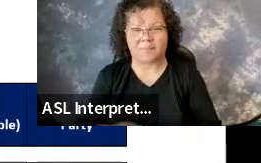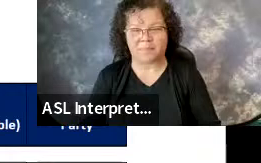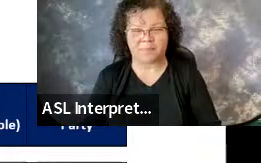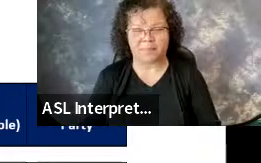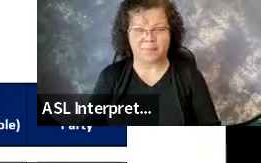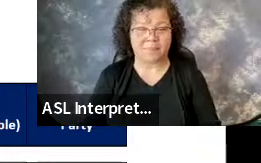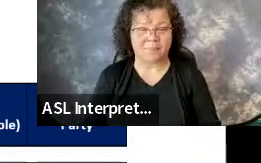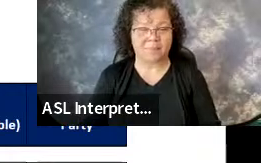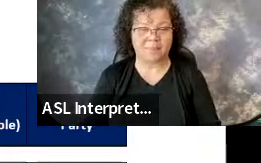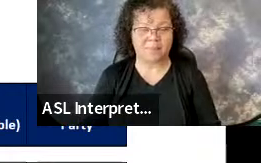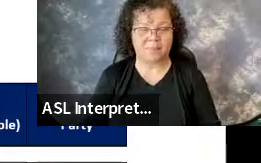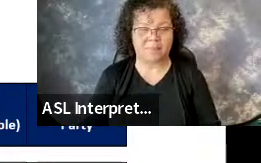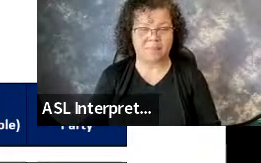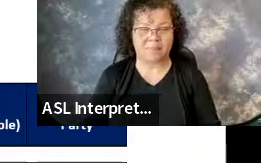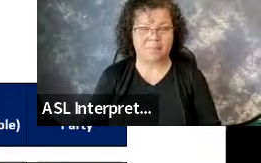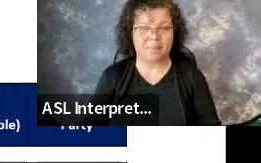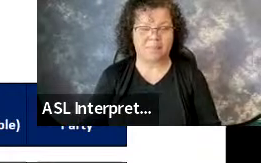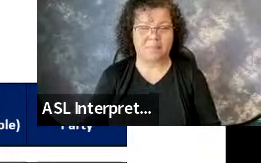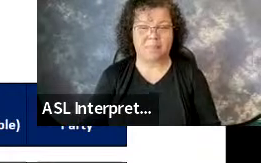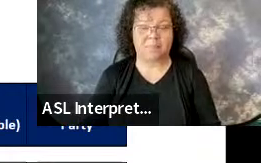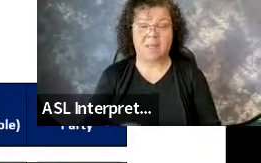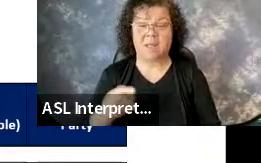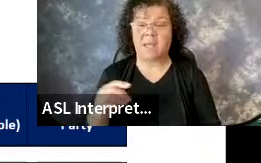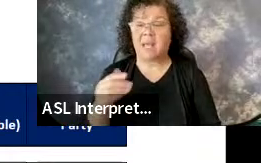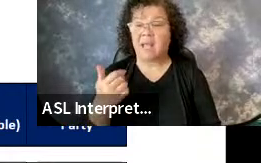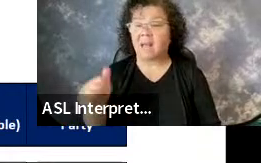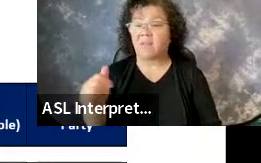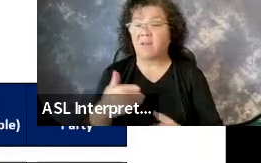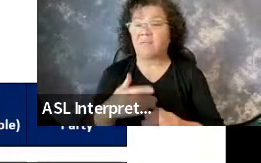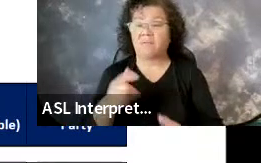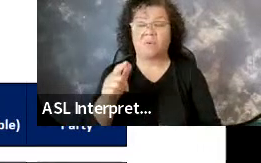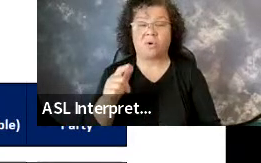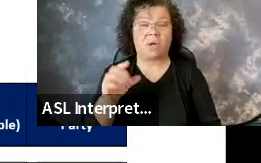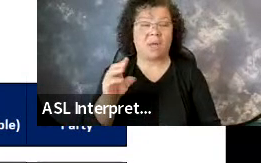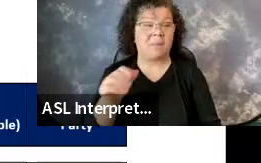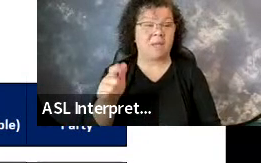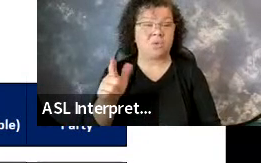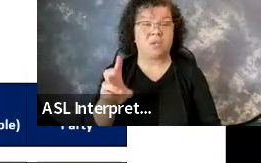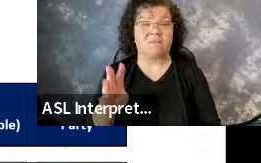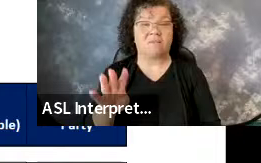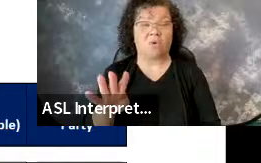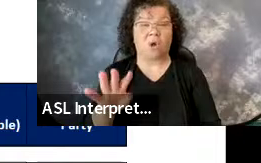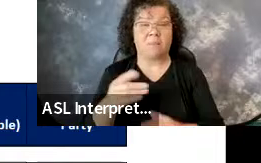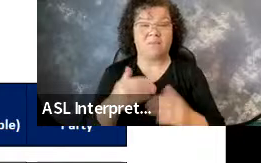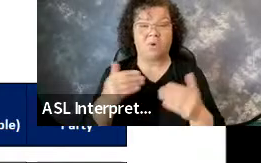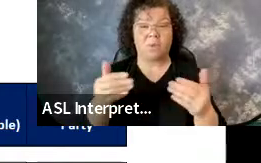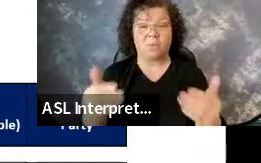Anything else for MA 24 before we move on to MA 26?